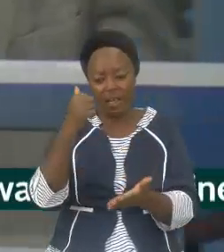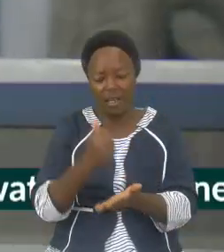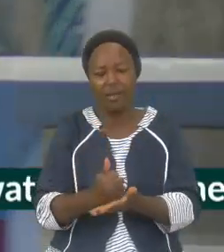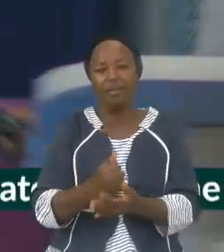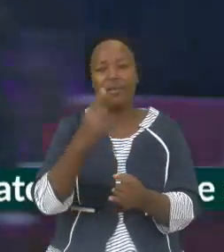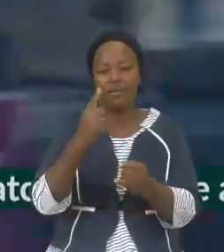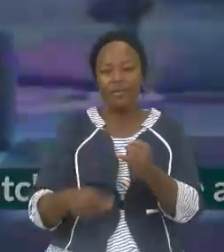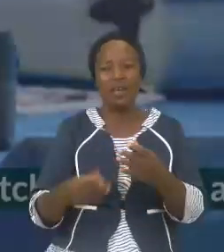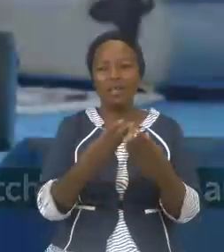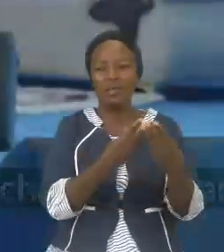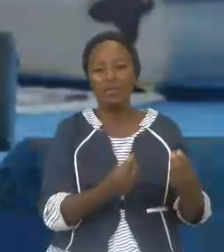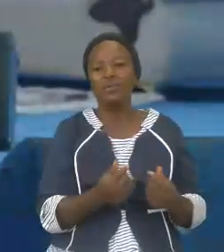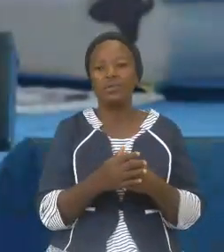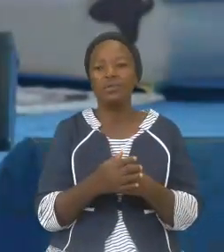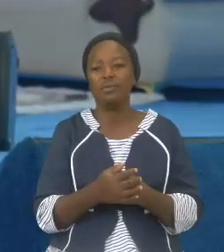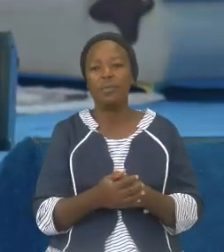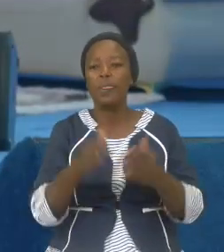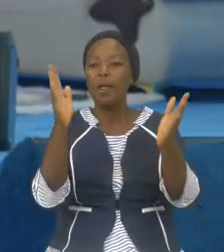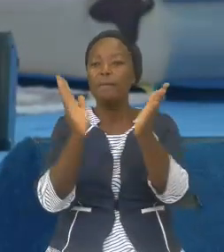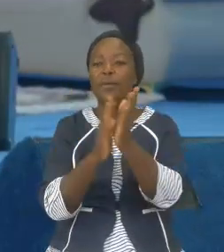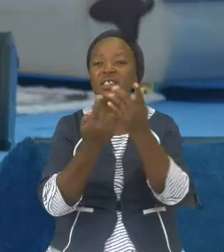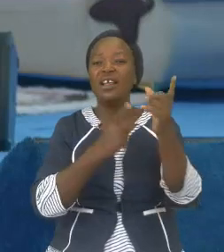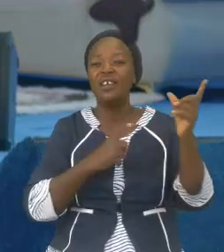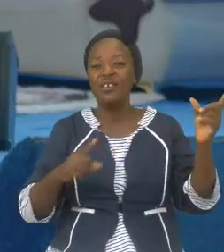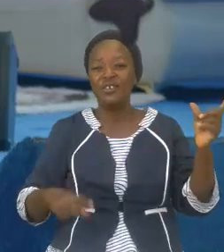solution. Praise the Lord.